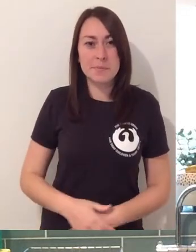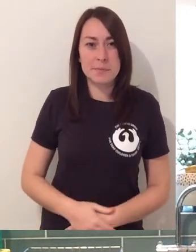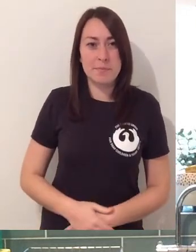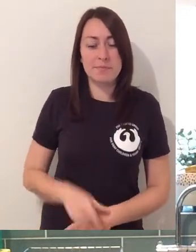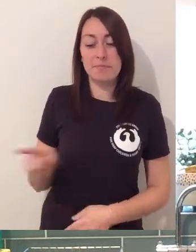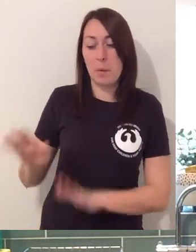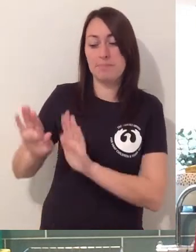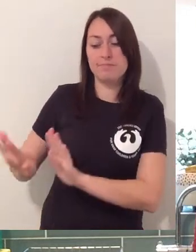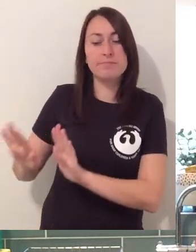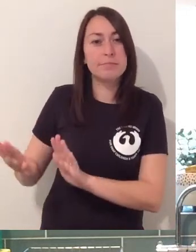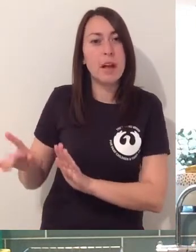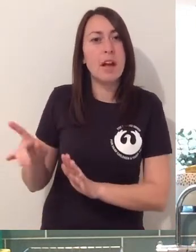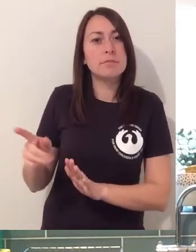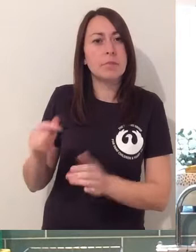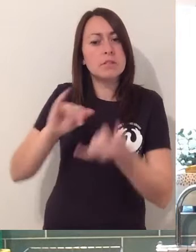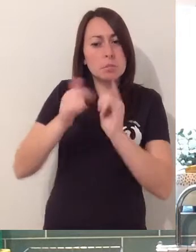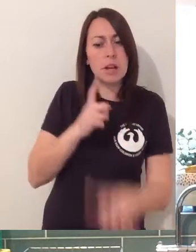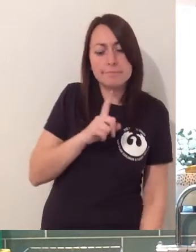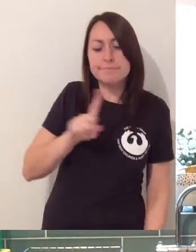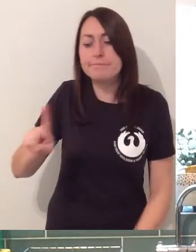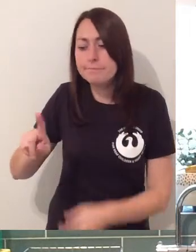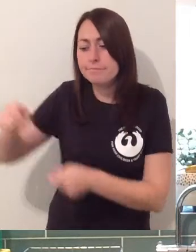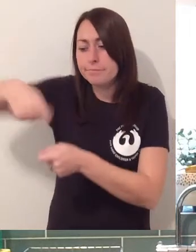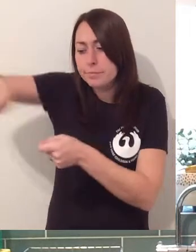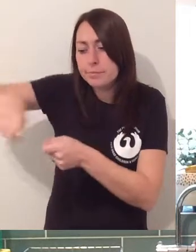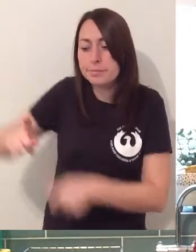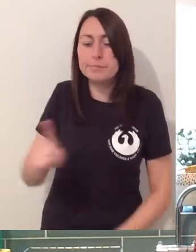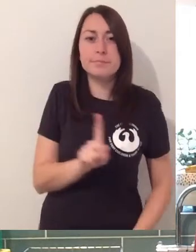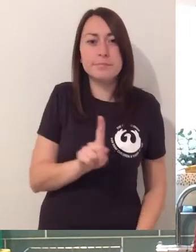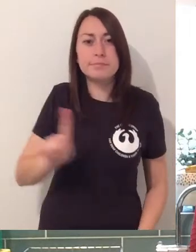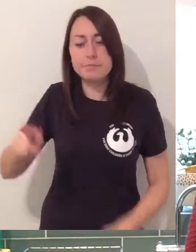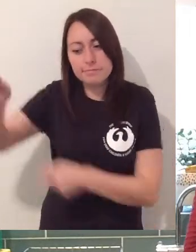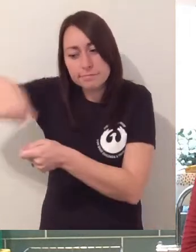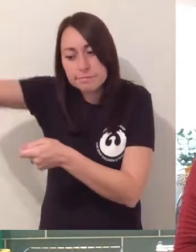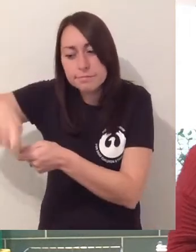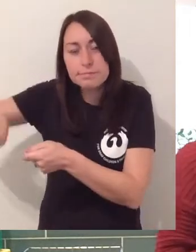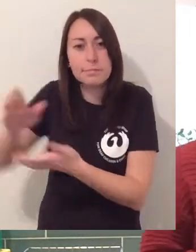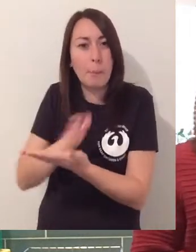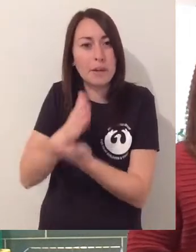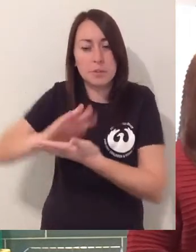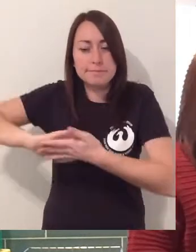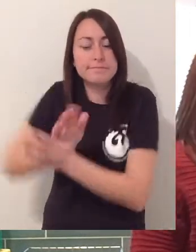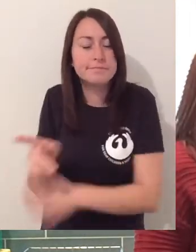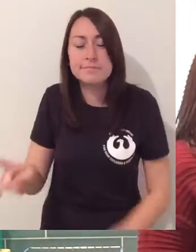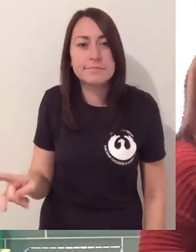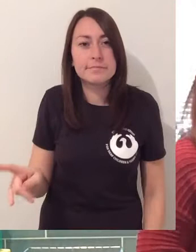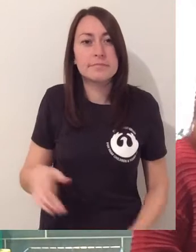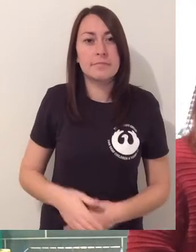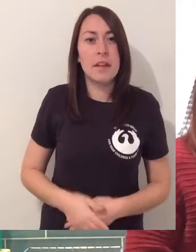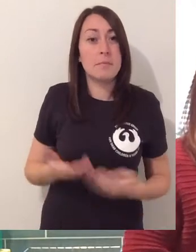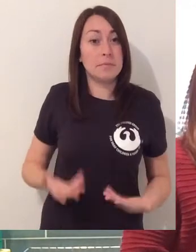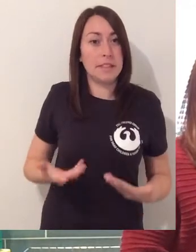So while we leave that, every now and then give it a stir. You want to move it around again so it's not burning. But what we're going to do is we're going